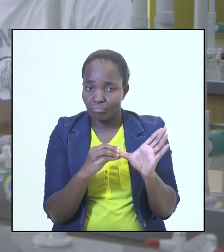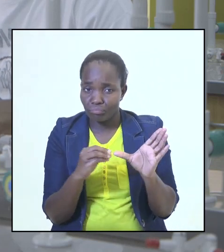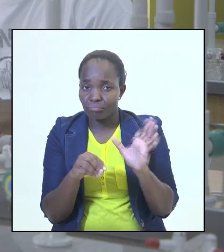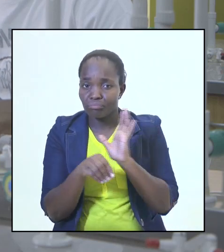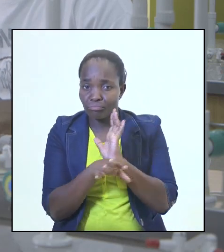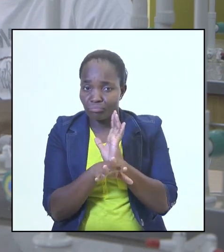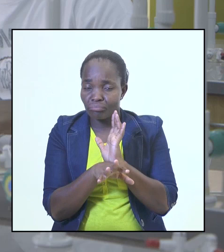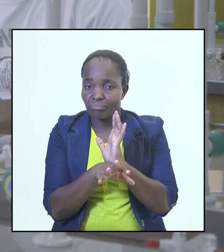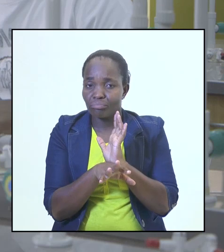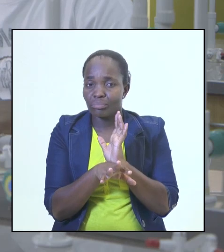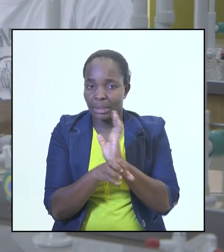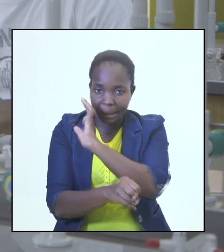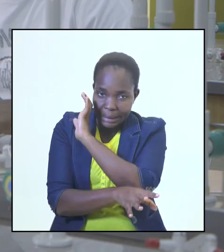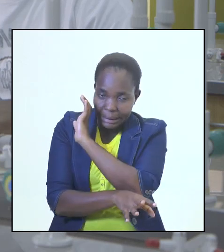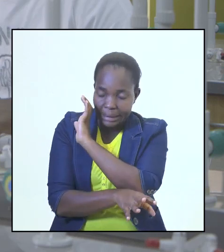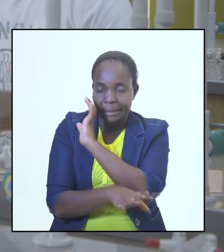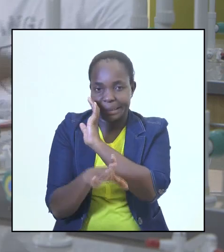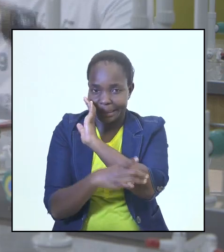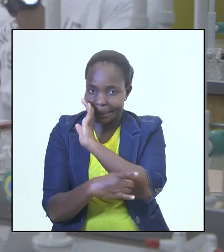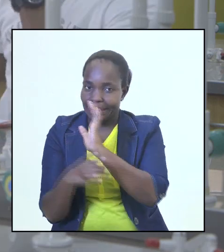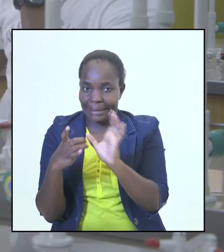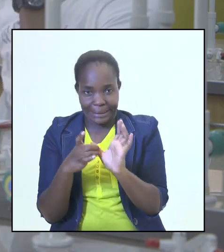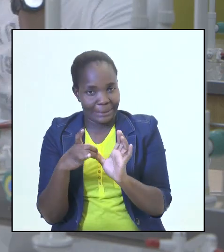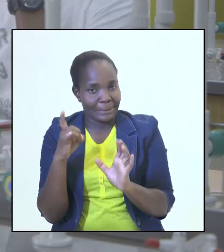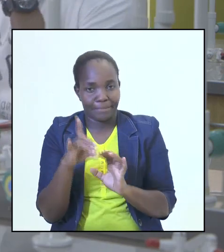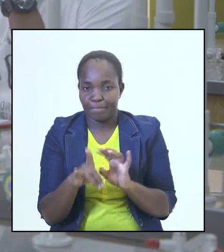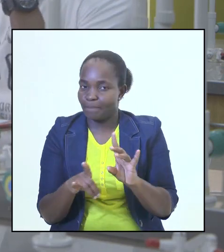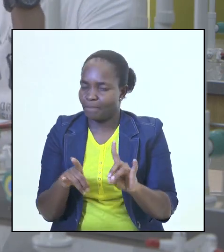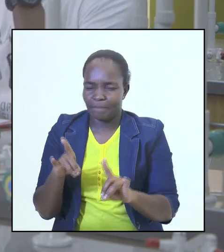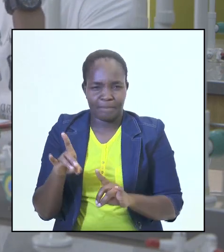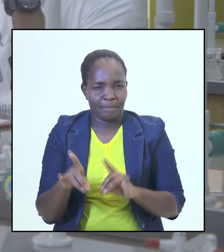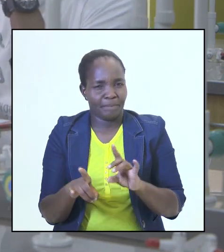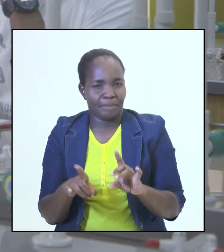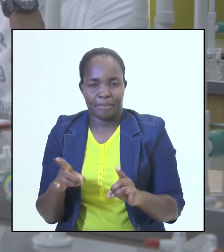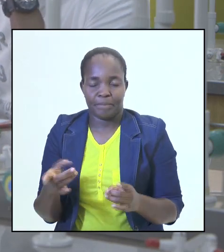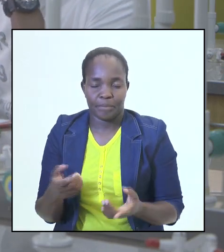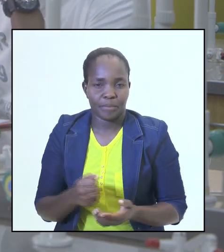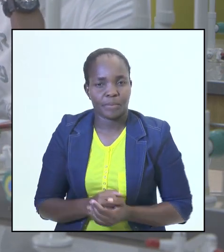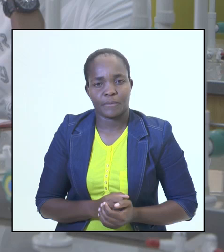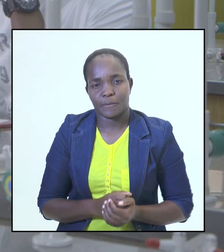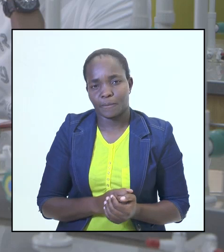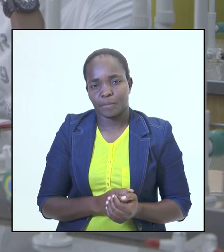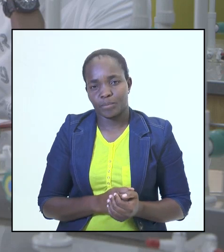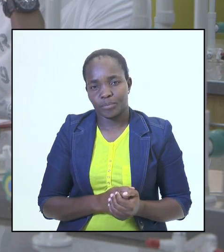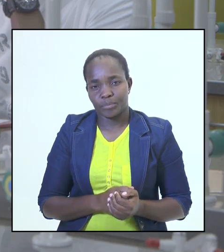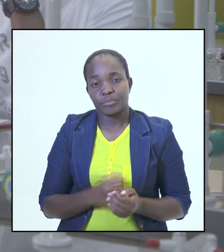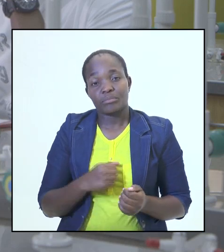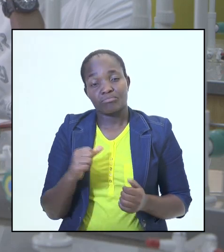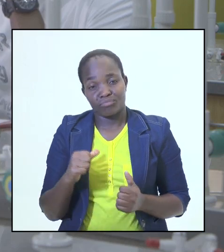roots of plants. Otherwise, if they are predators, they'll eat the flesh of